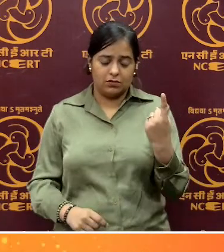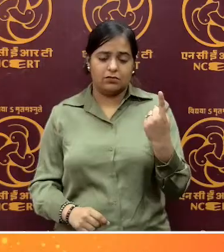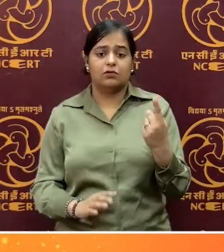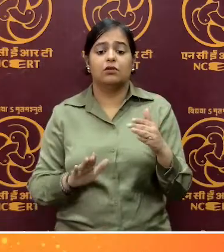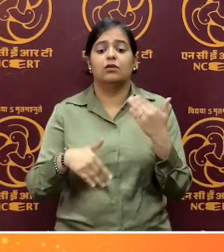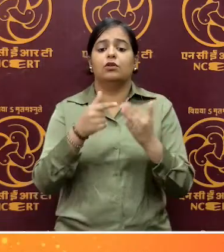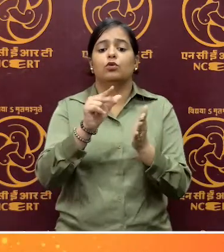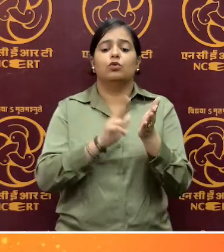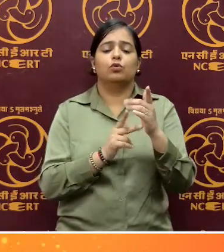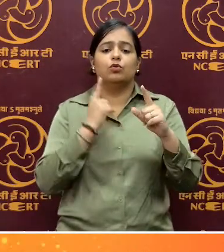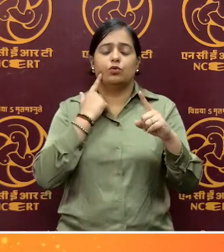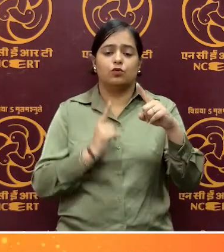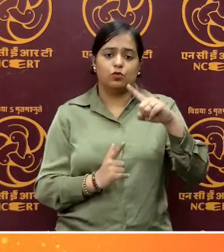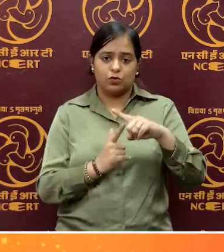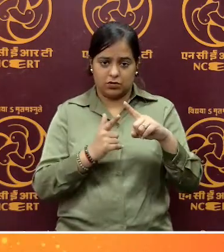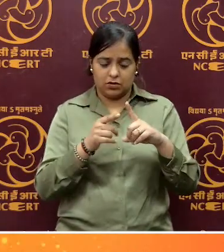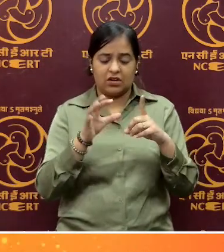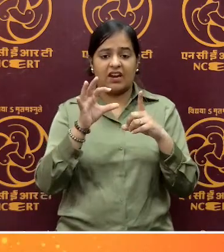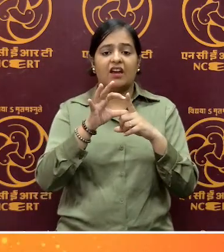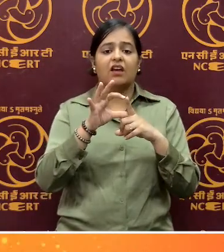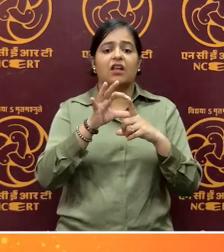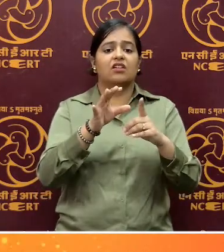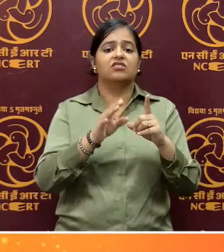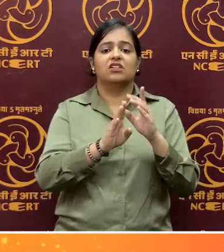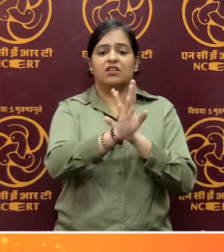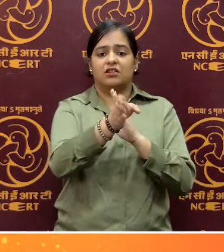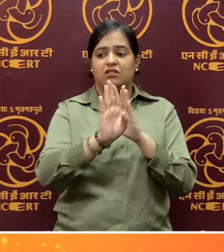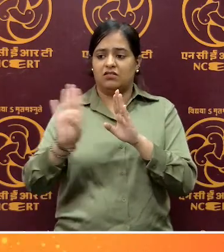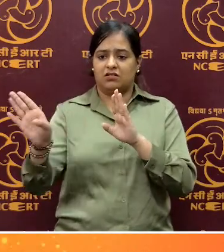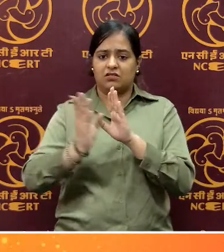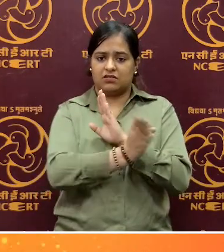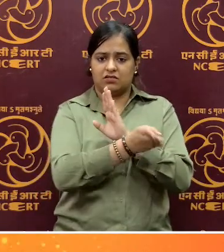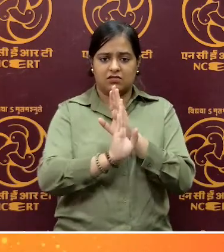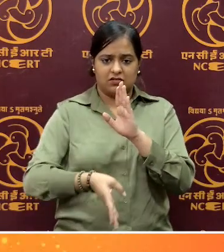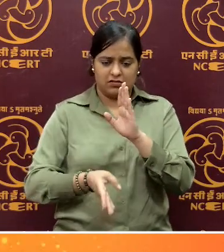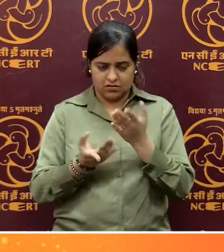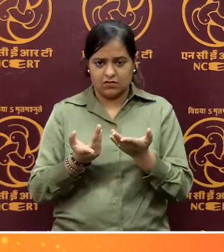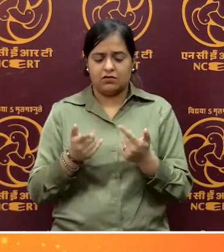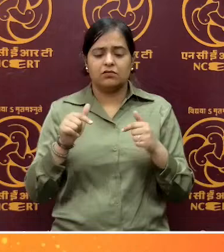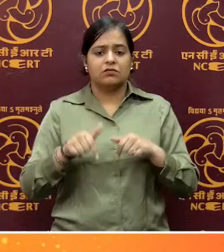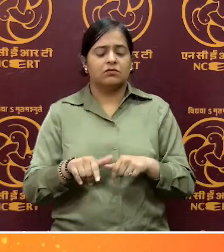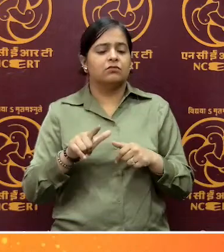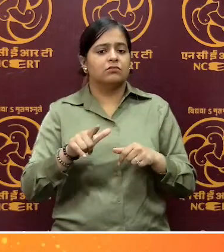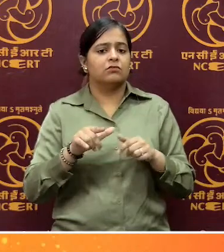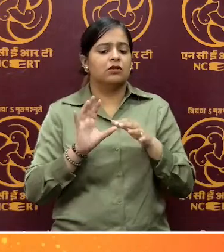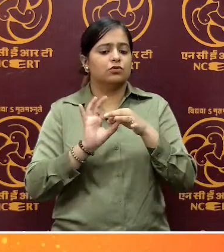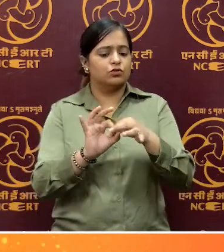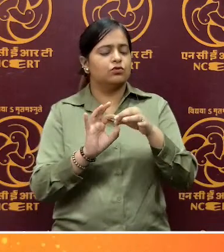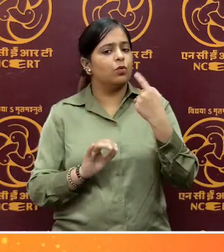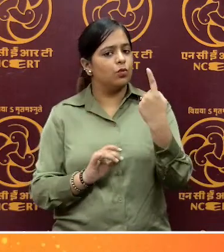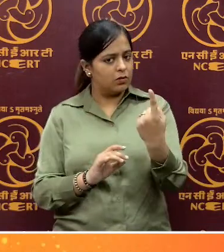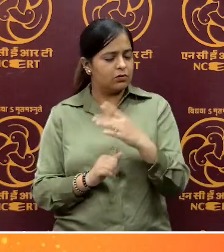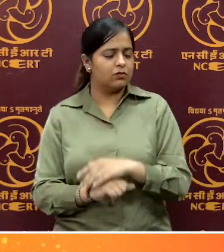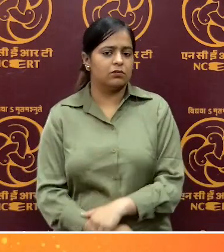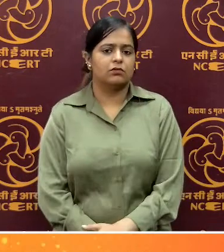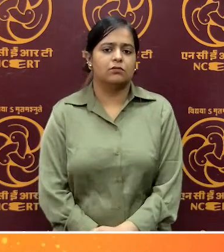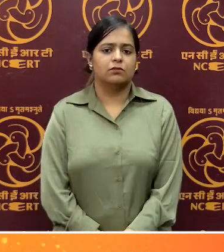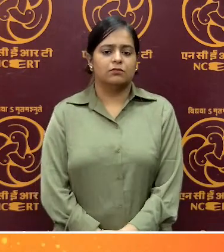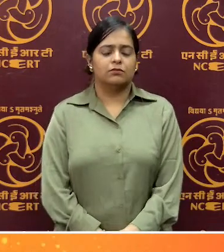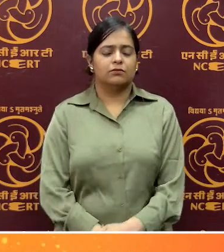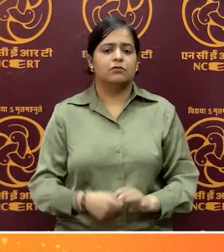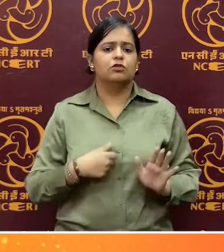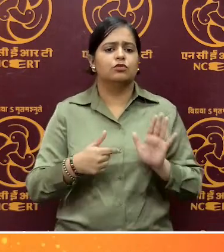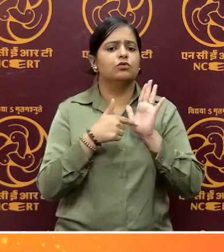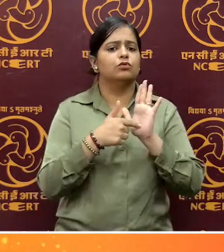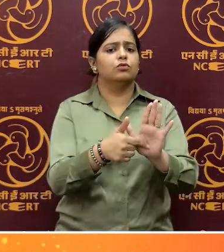unit vector is a direction in the direction of any vector given. Its length should be 1. Fine. The representation